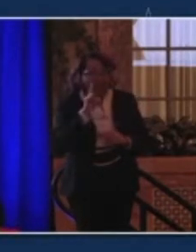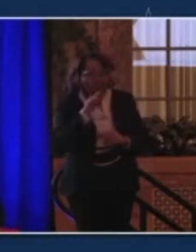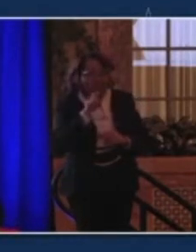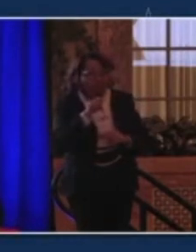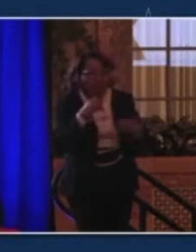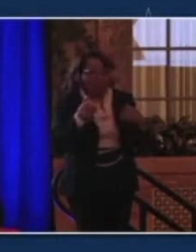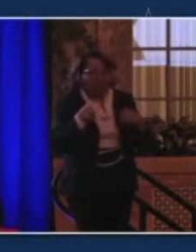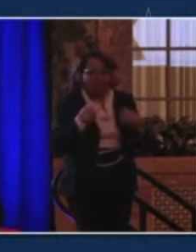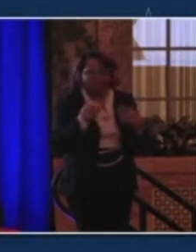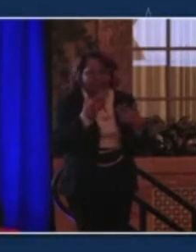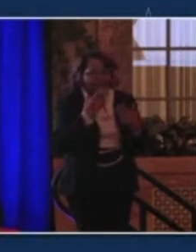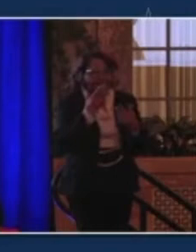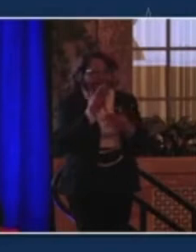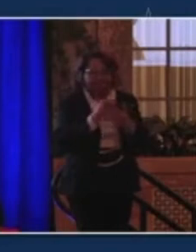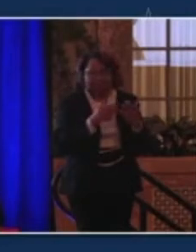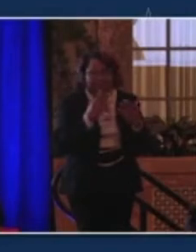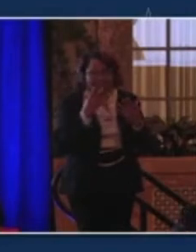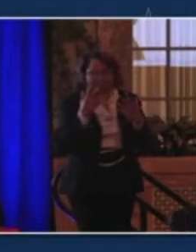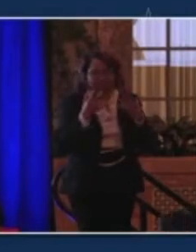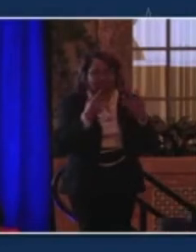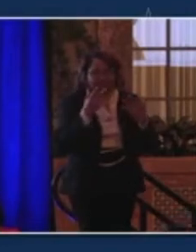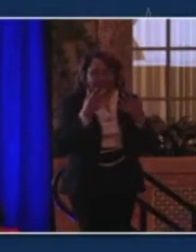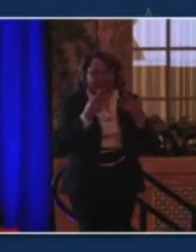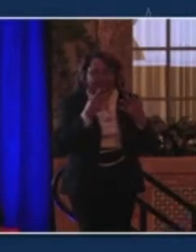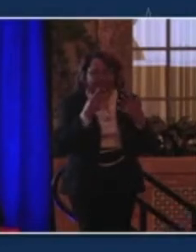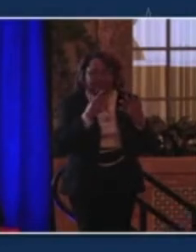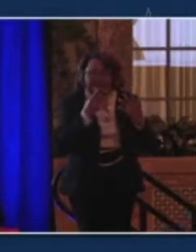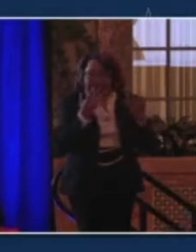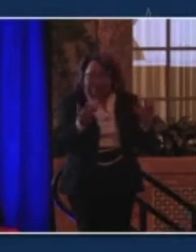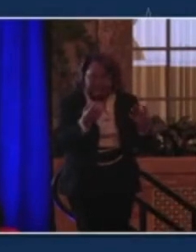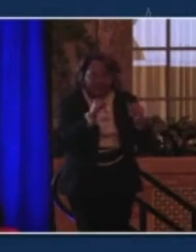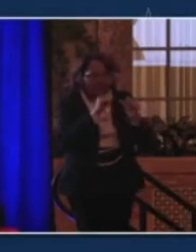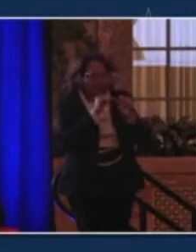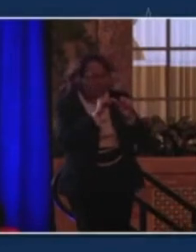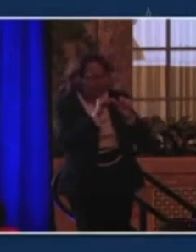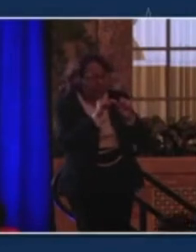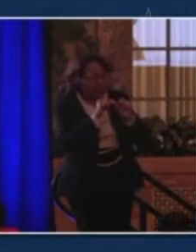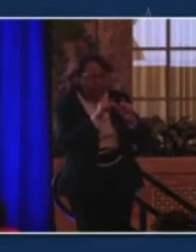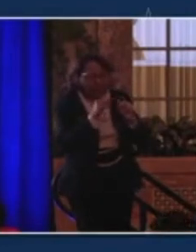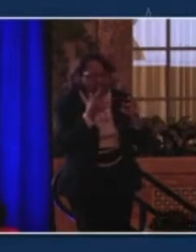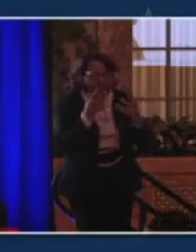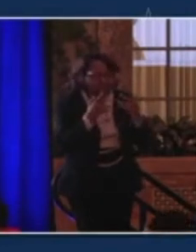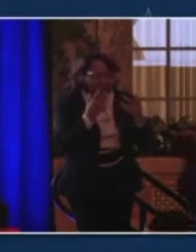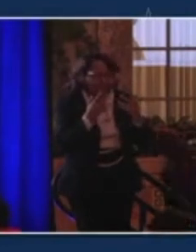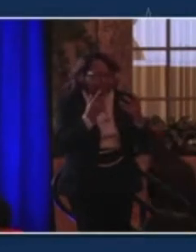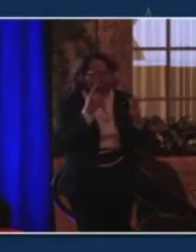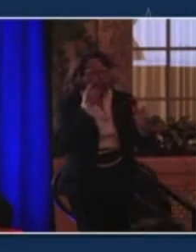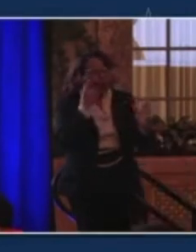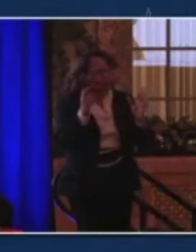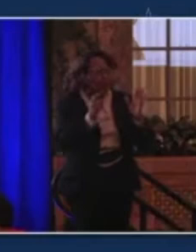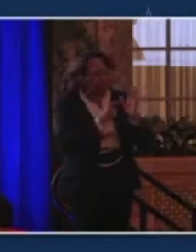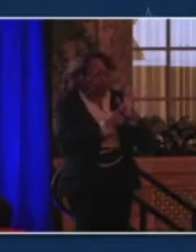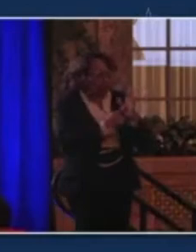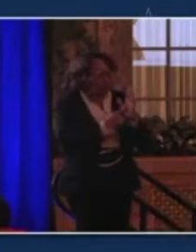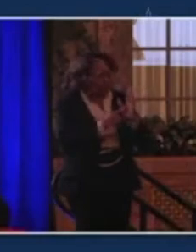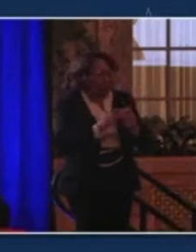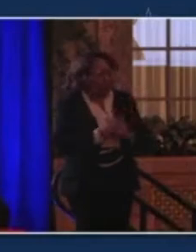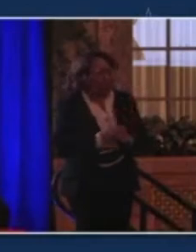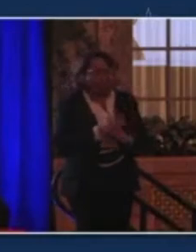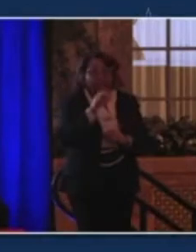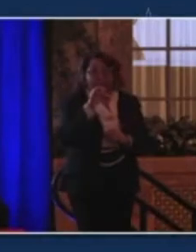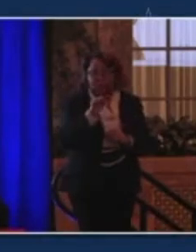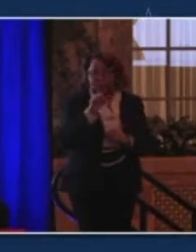of some other sort of lasting, sustaining kind of recognition. And